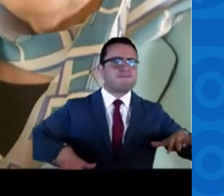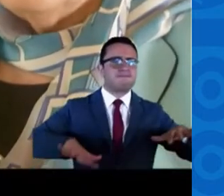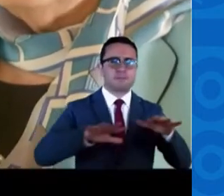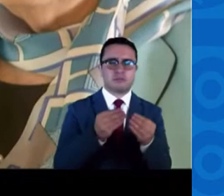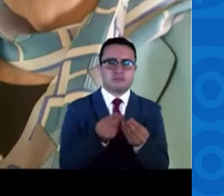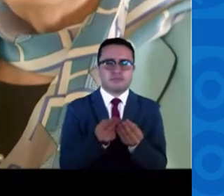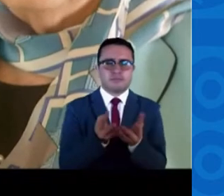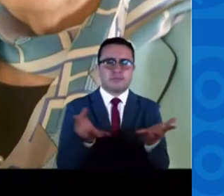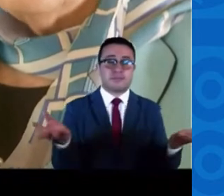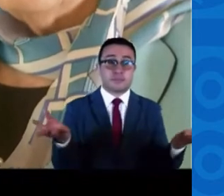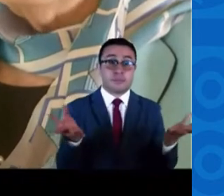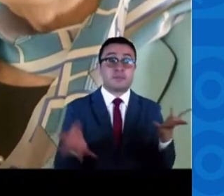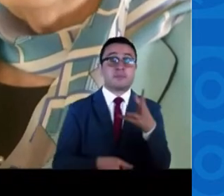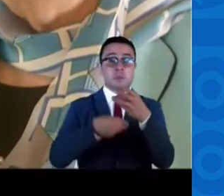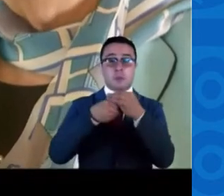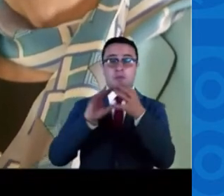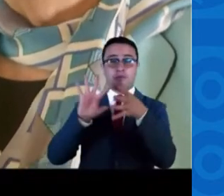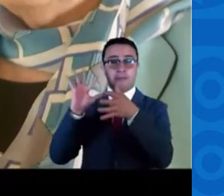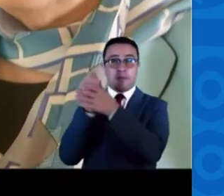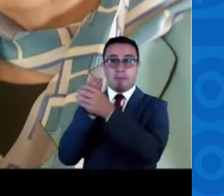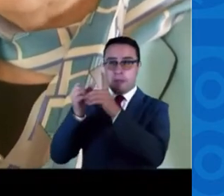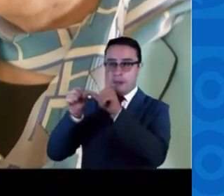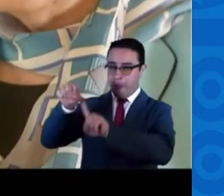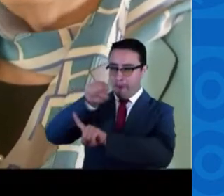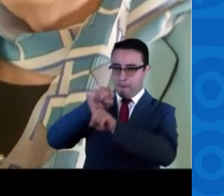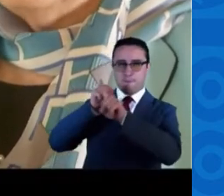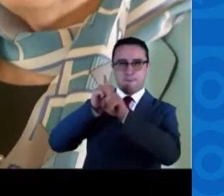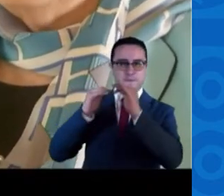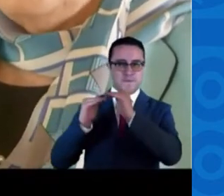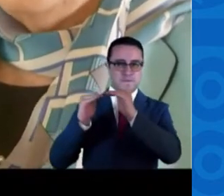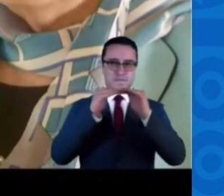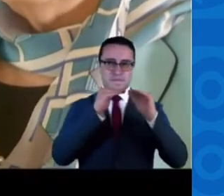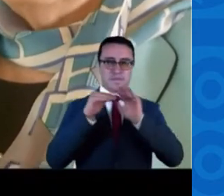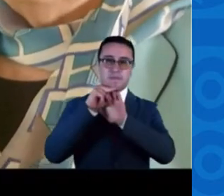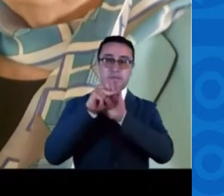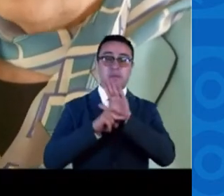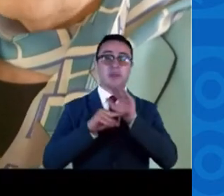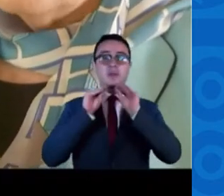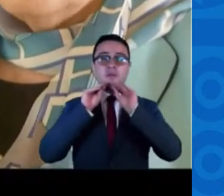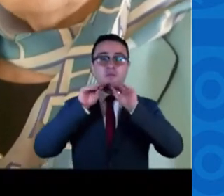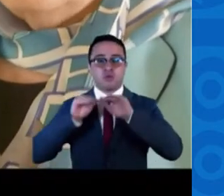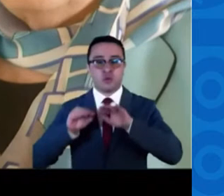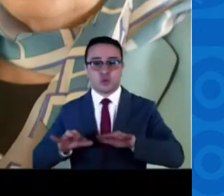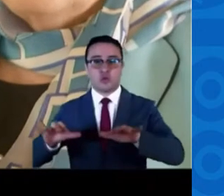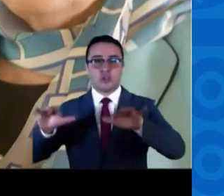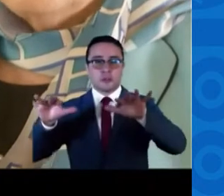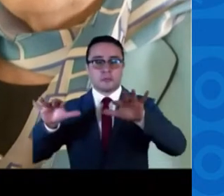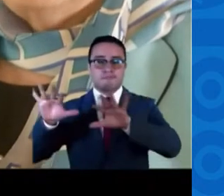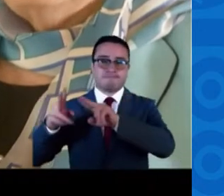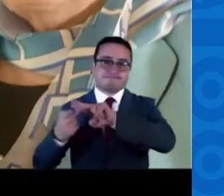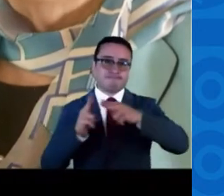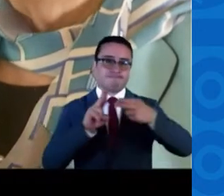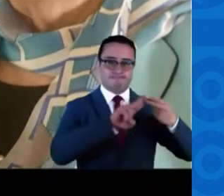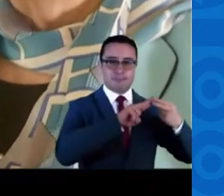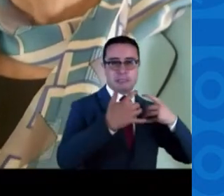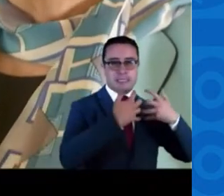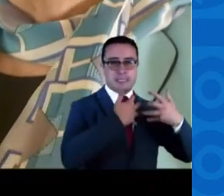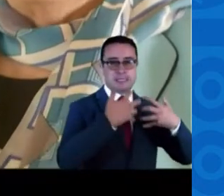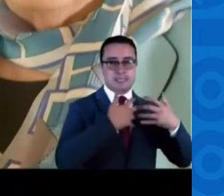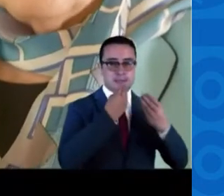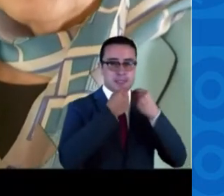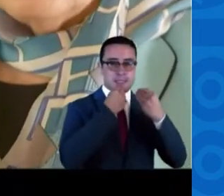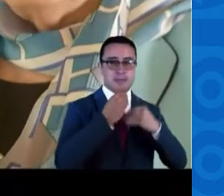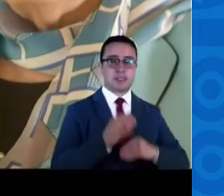sustainability in the use of the soil and of water in the ecosystemic services on which